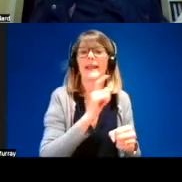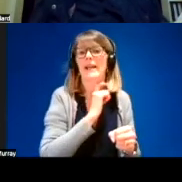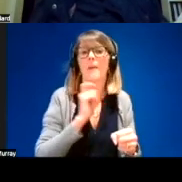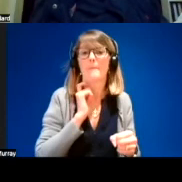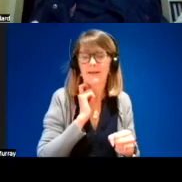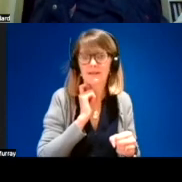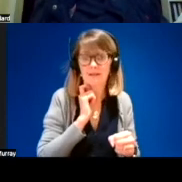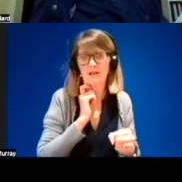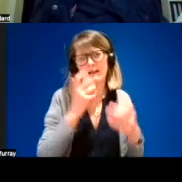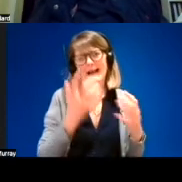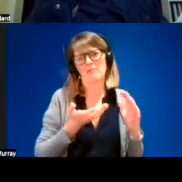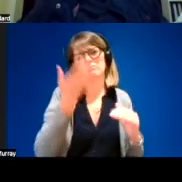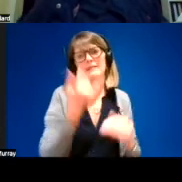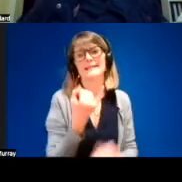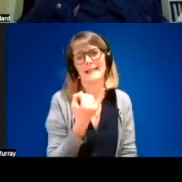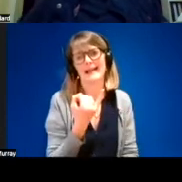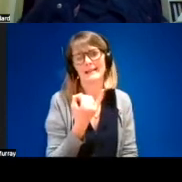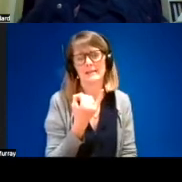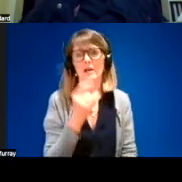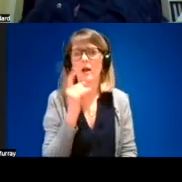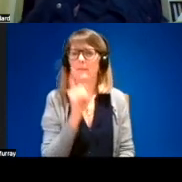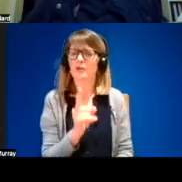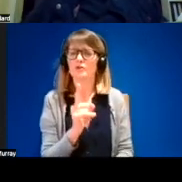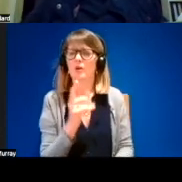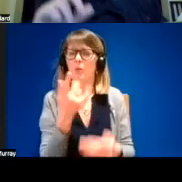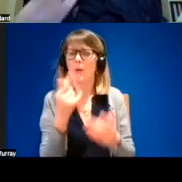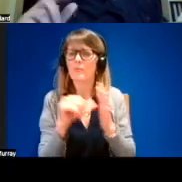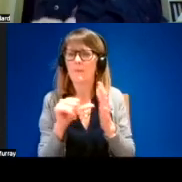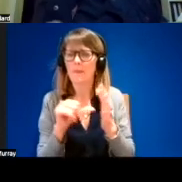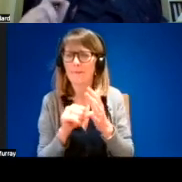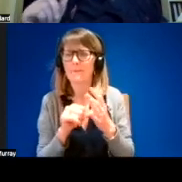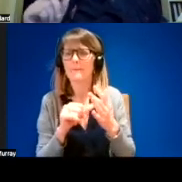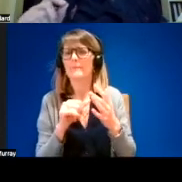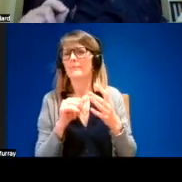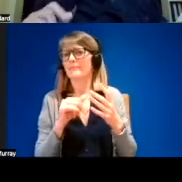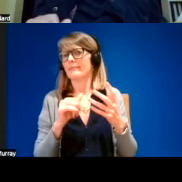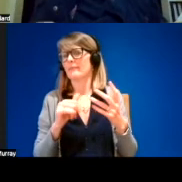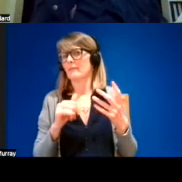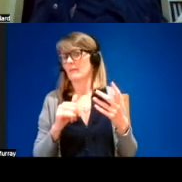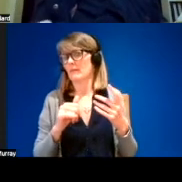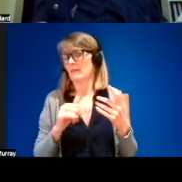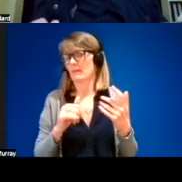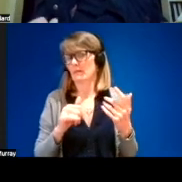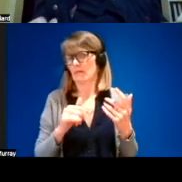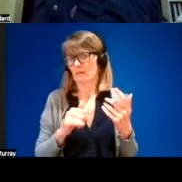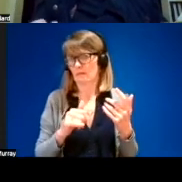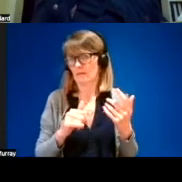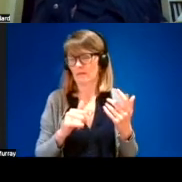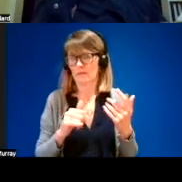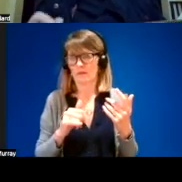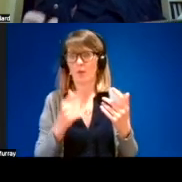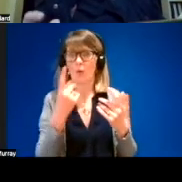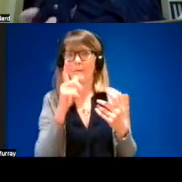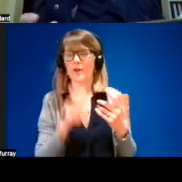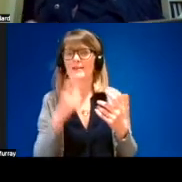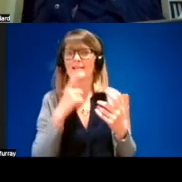of the issues we consistently came up against was the problem that, as one person put it, and I quote, in order to lead a large